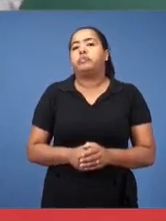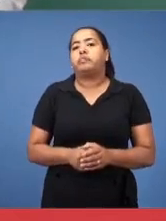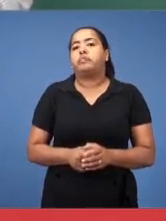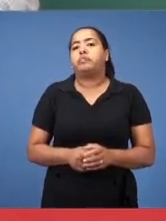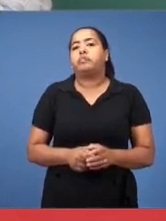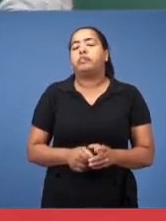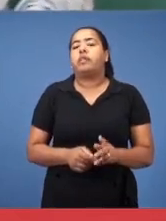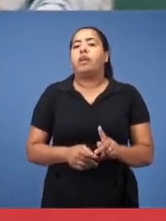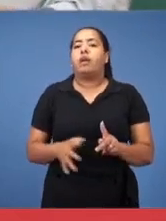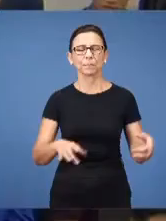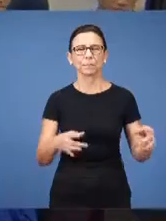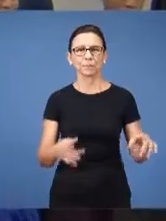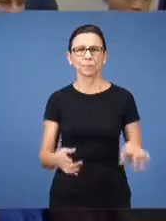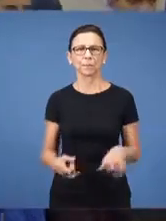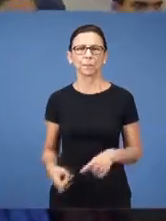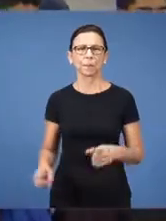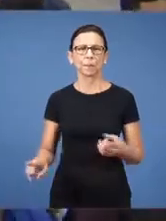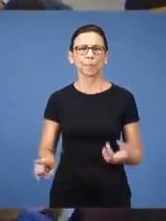Pergamos.